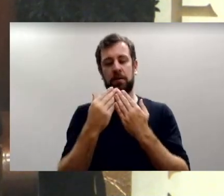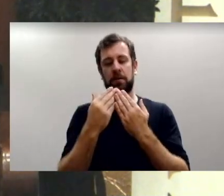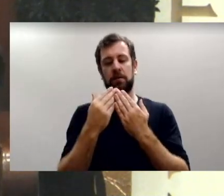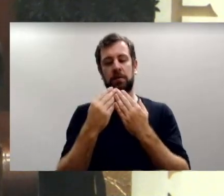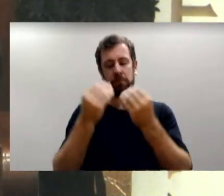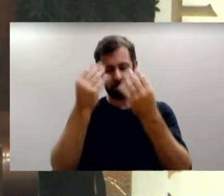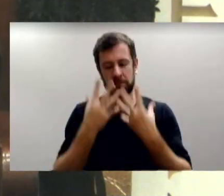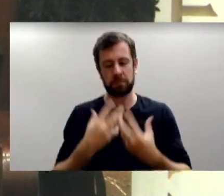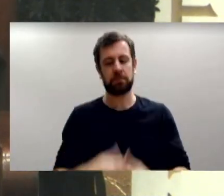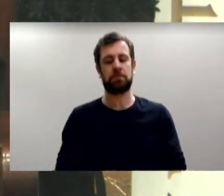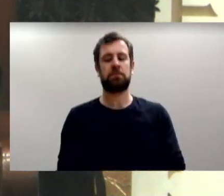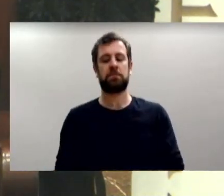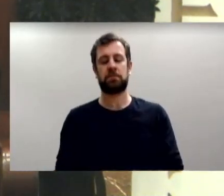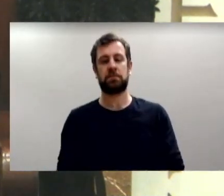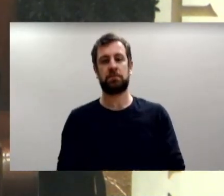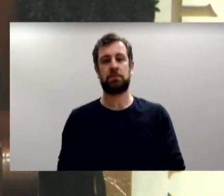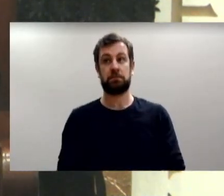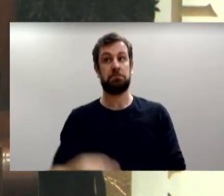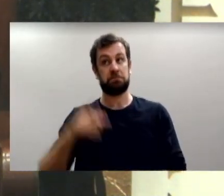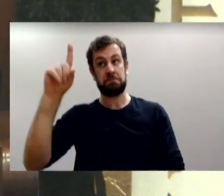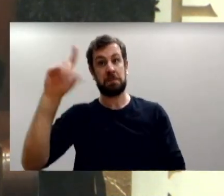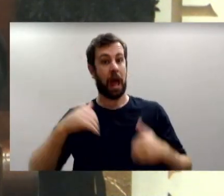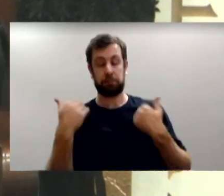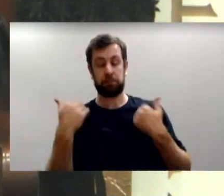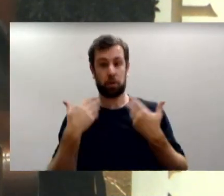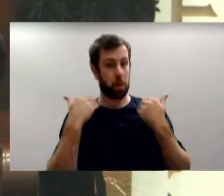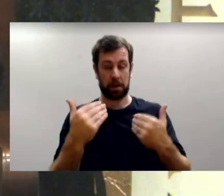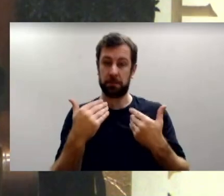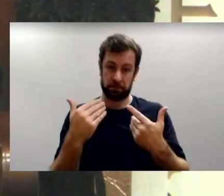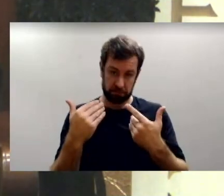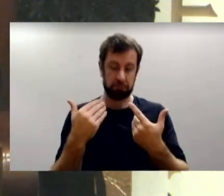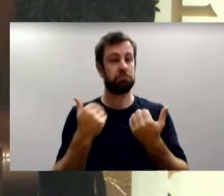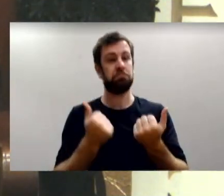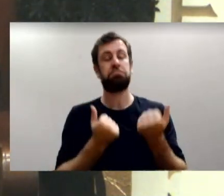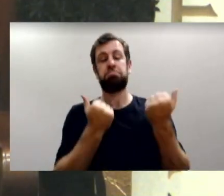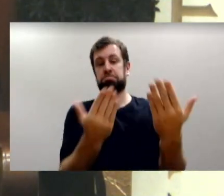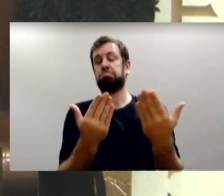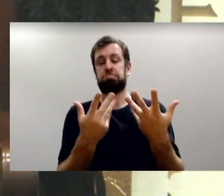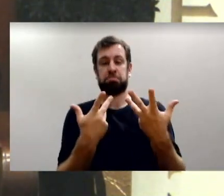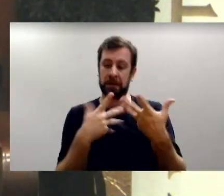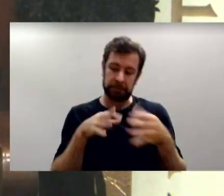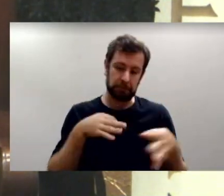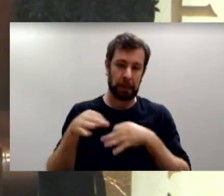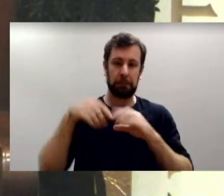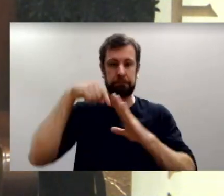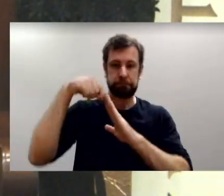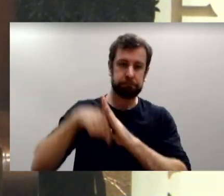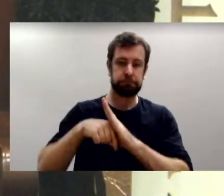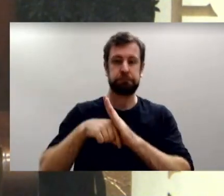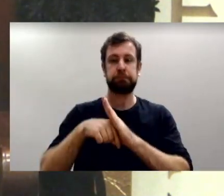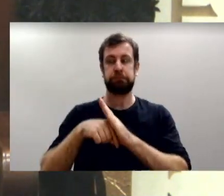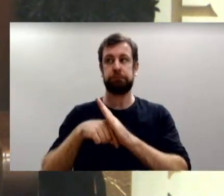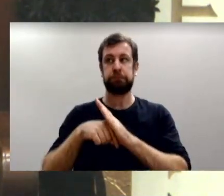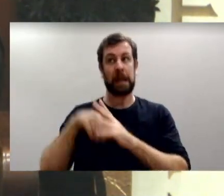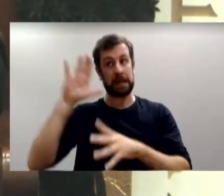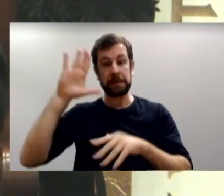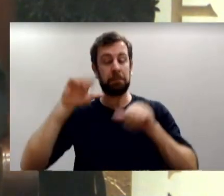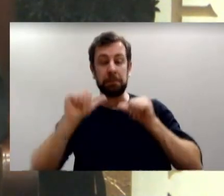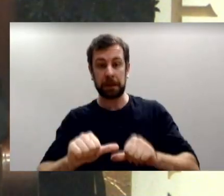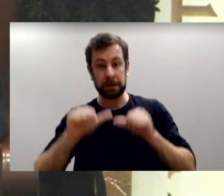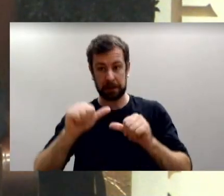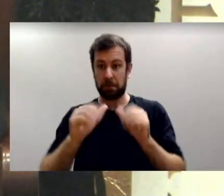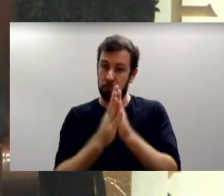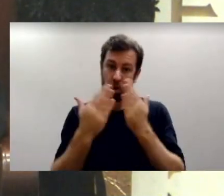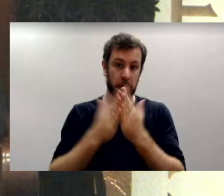So the willingness was there. The possibility was there. The capacity in the size of the book was